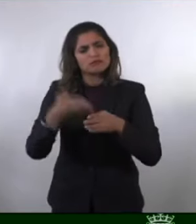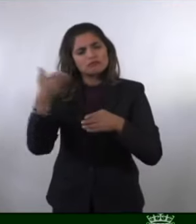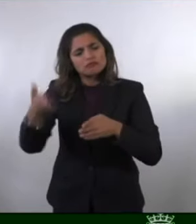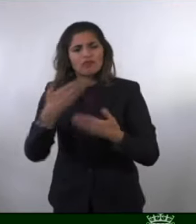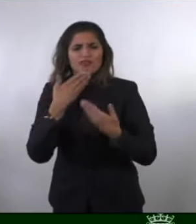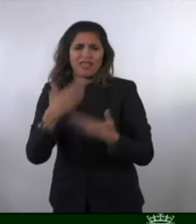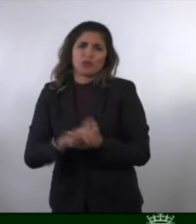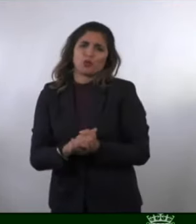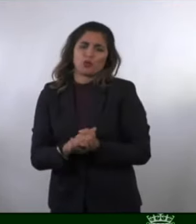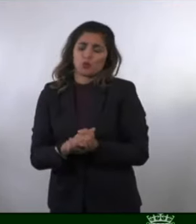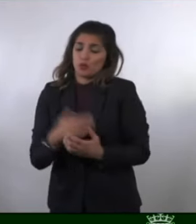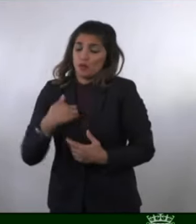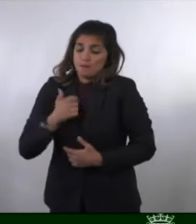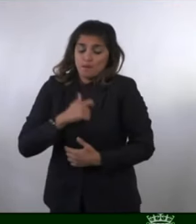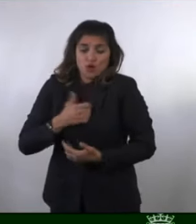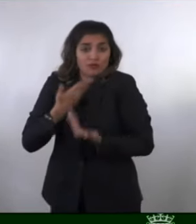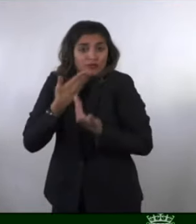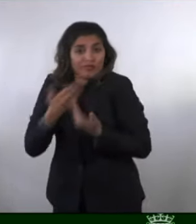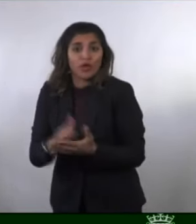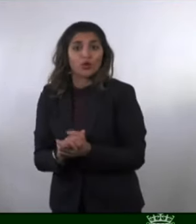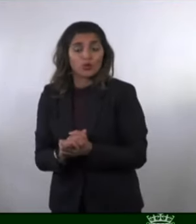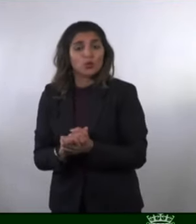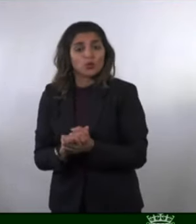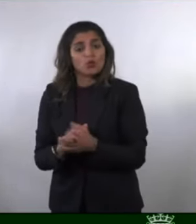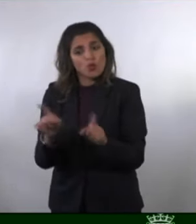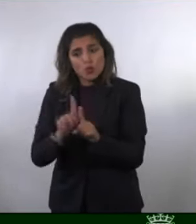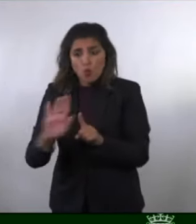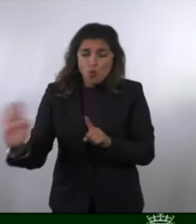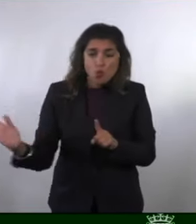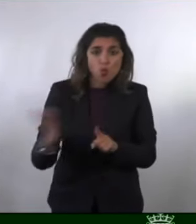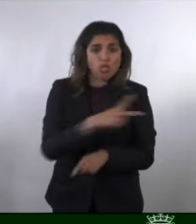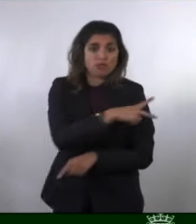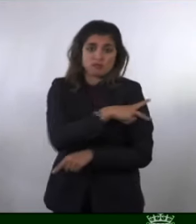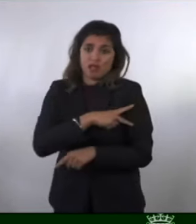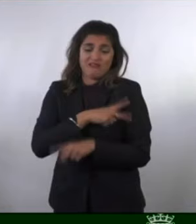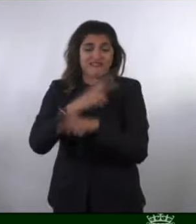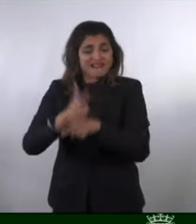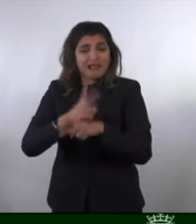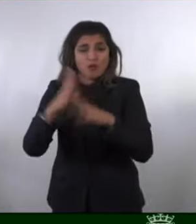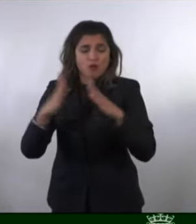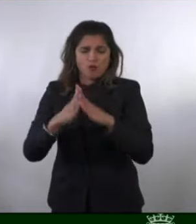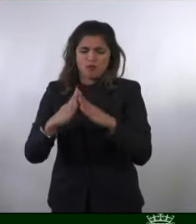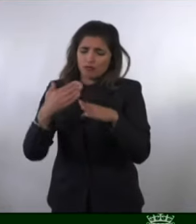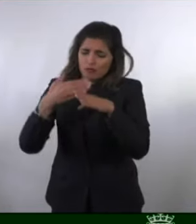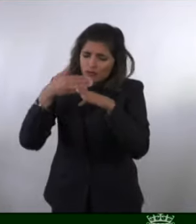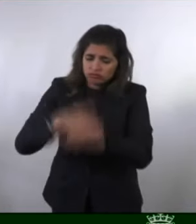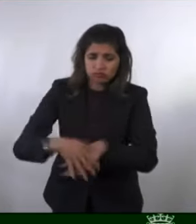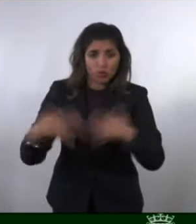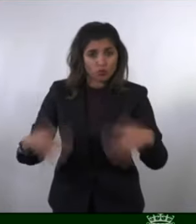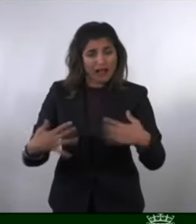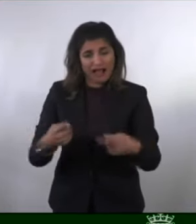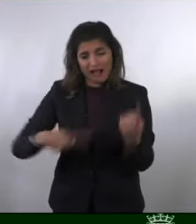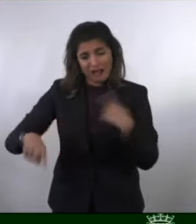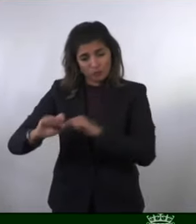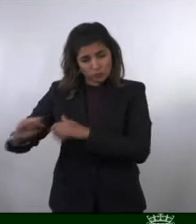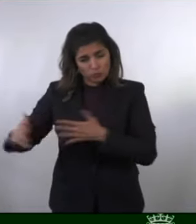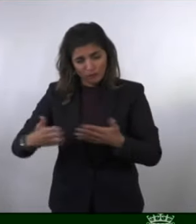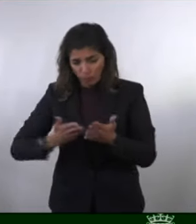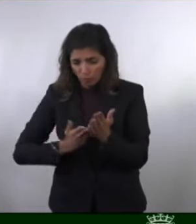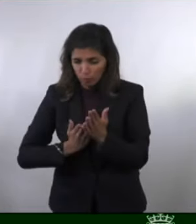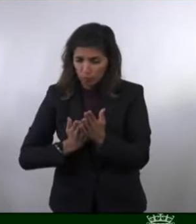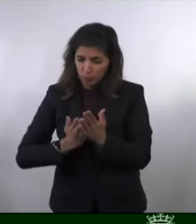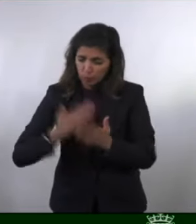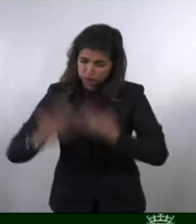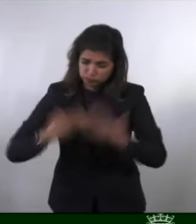them personally, and I thank all care home staff for the unbelievable service they have given and are